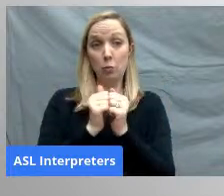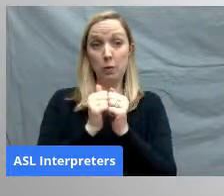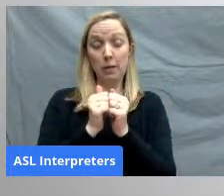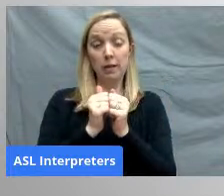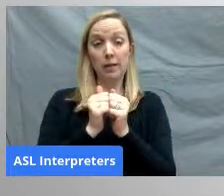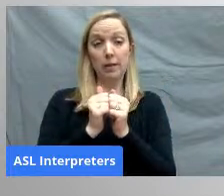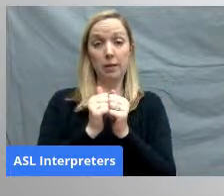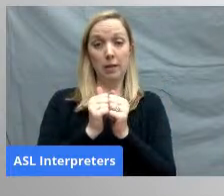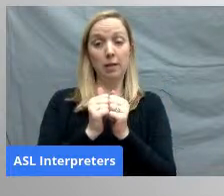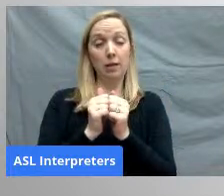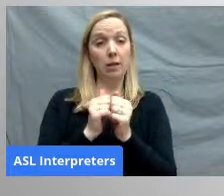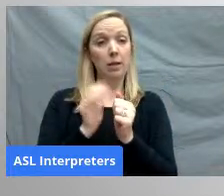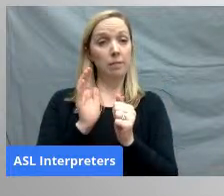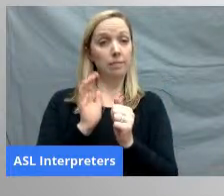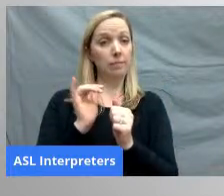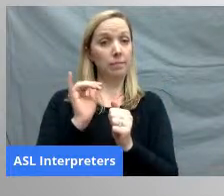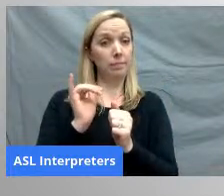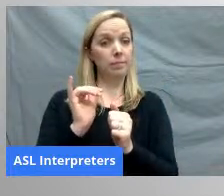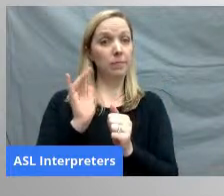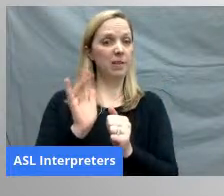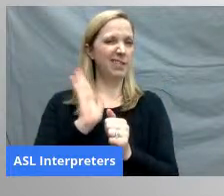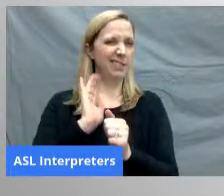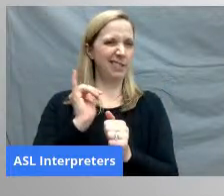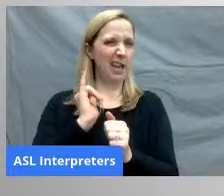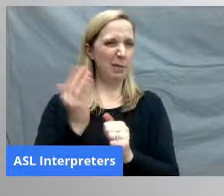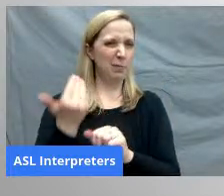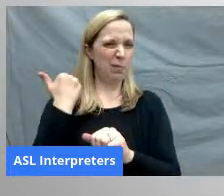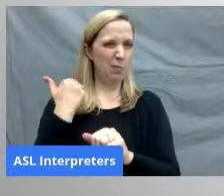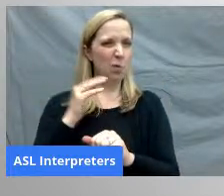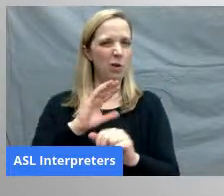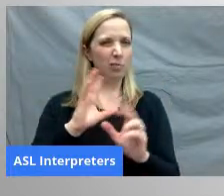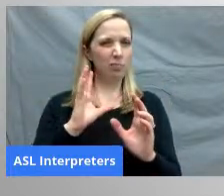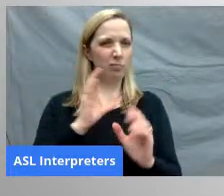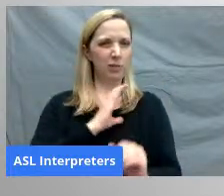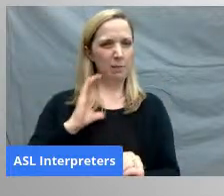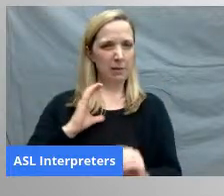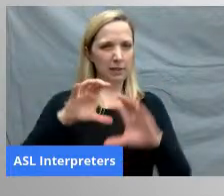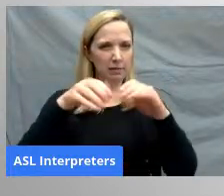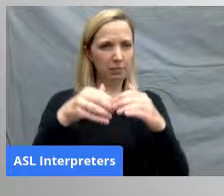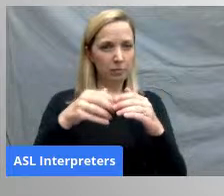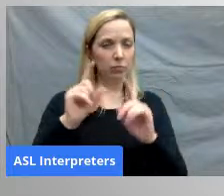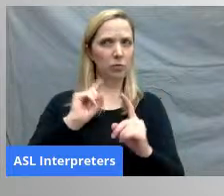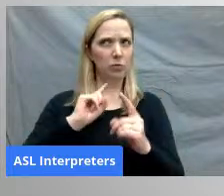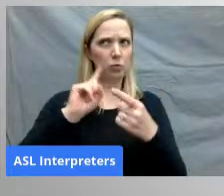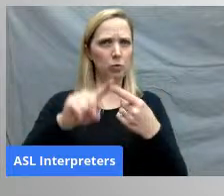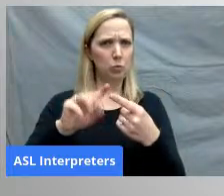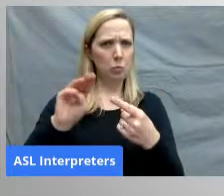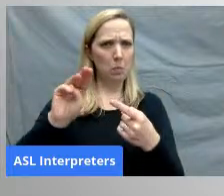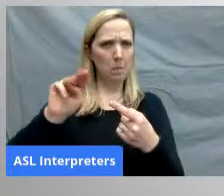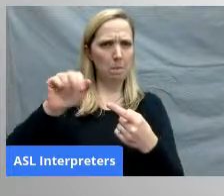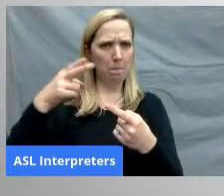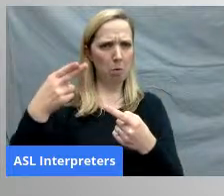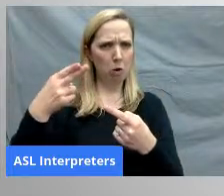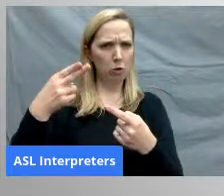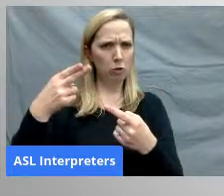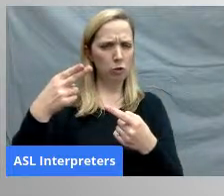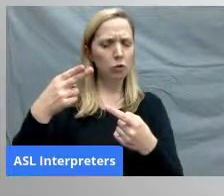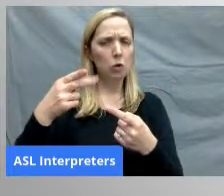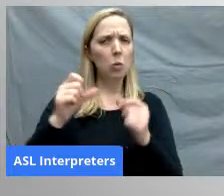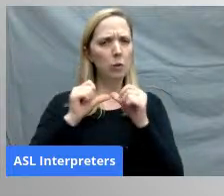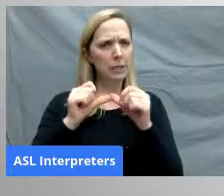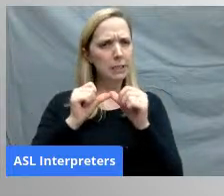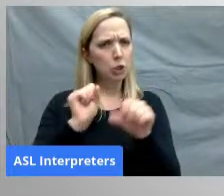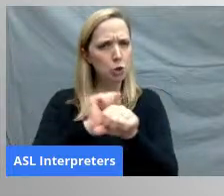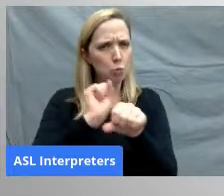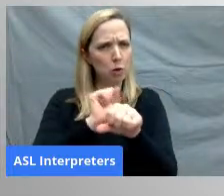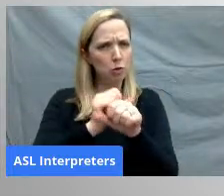least I think we said until March. I don't know if someone can correct me, so that we can finish some of the work, a